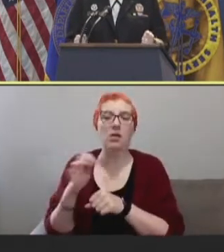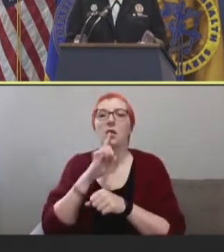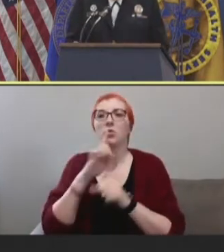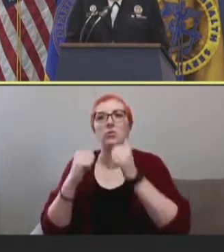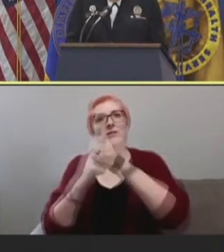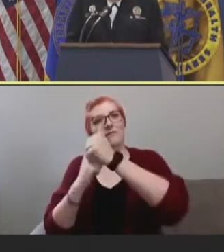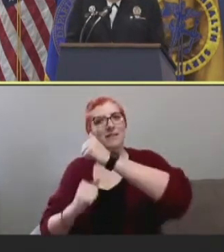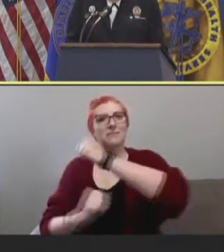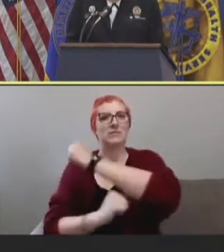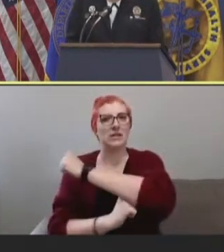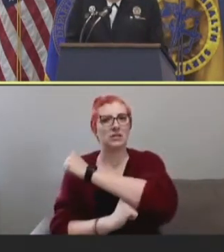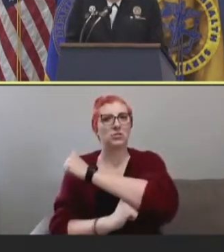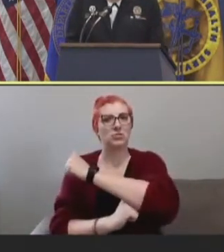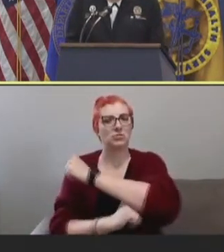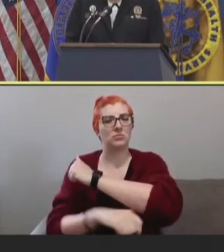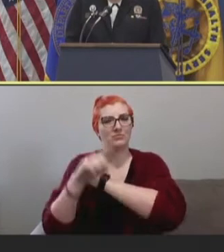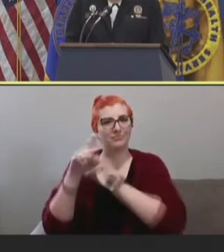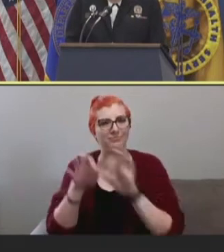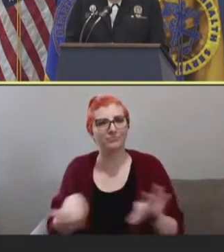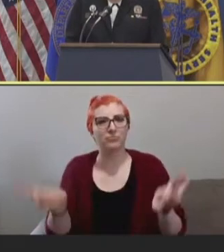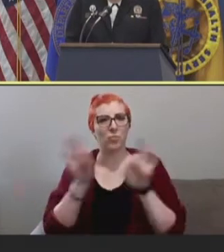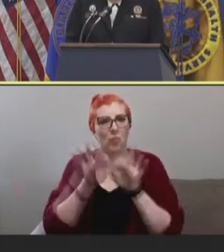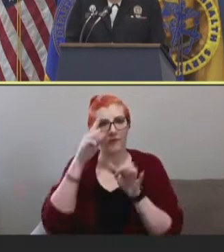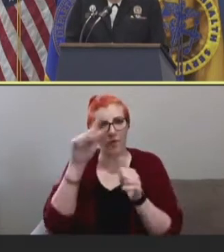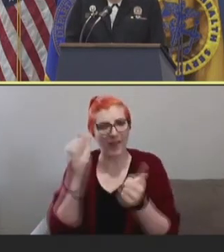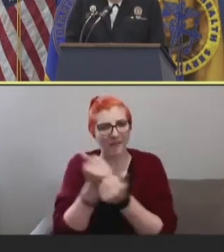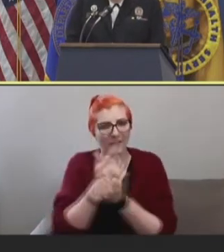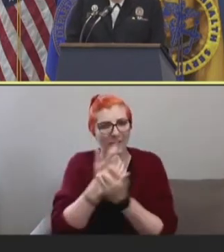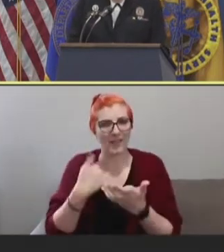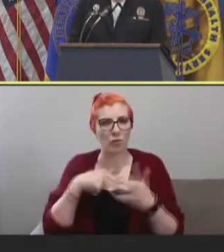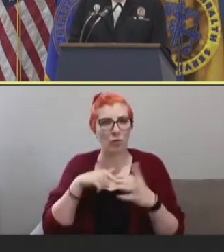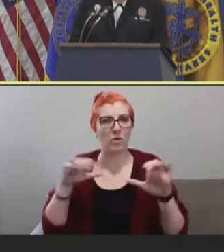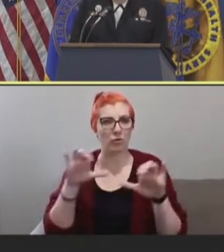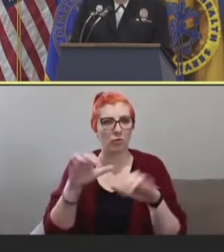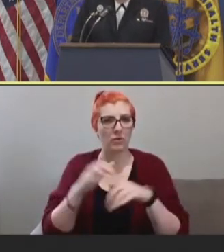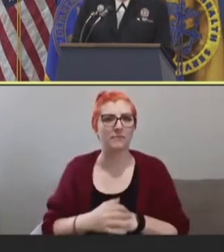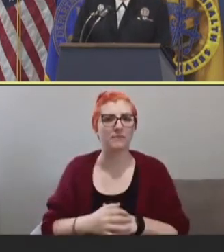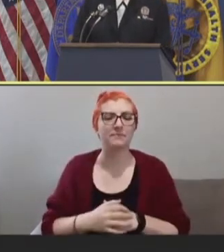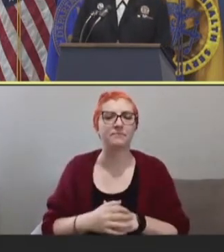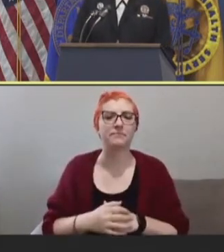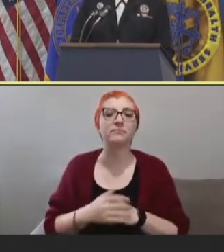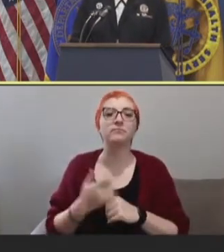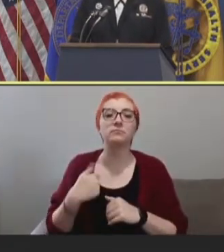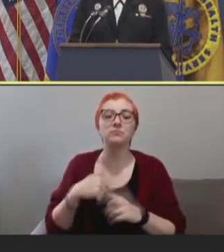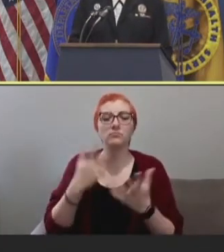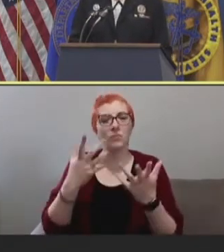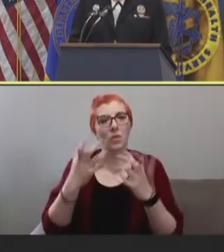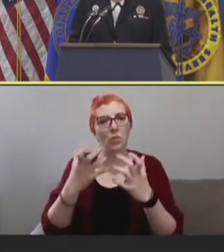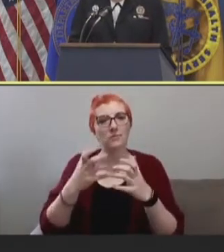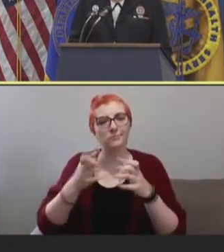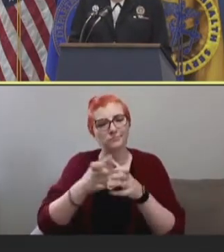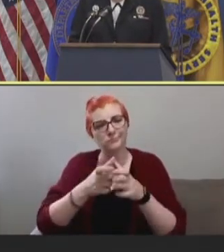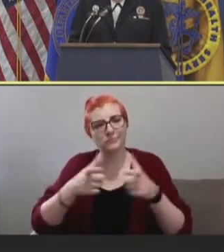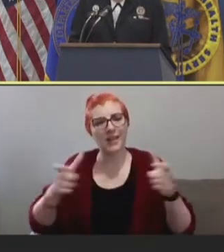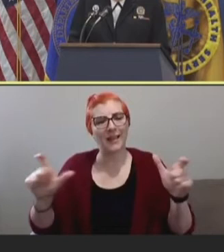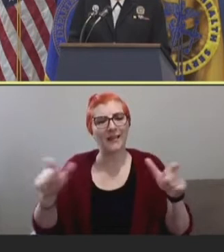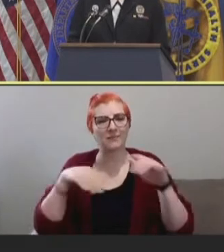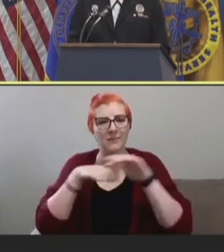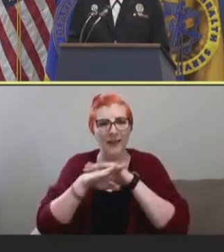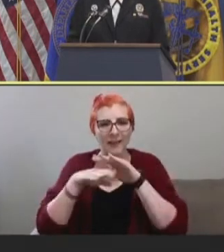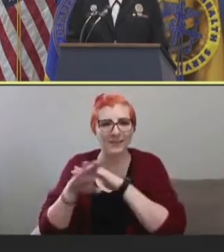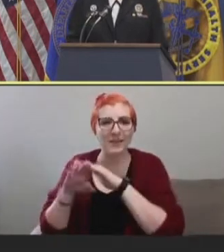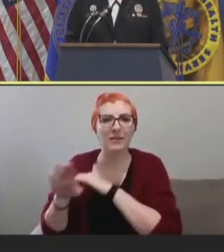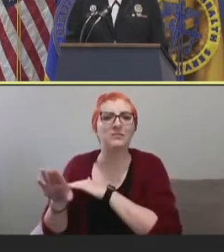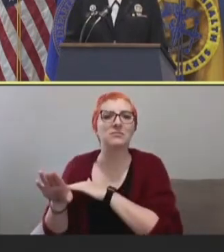foundational to everything that we're doing. As we work to expand access in terms of immunizations, address